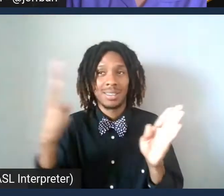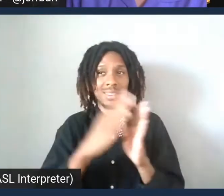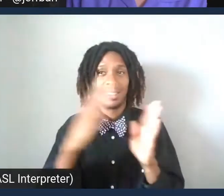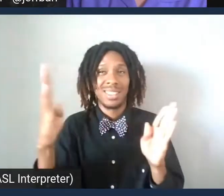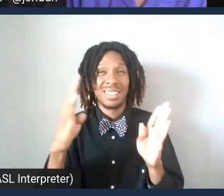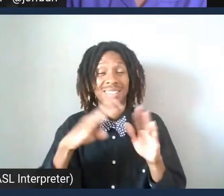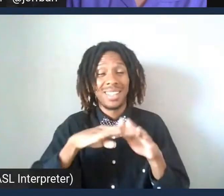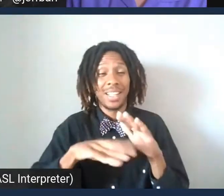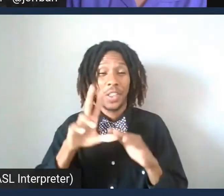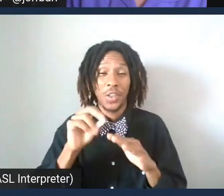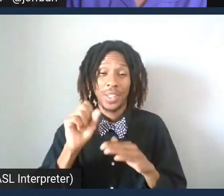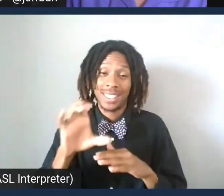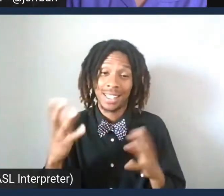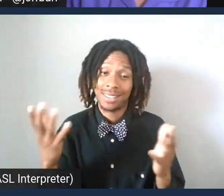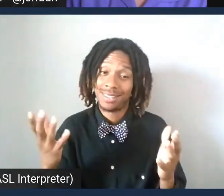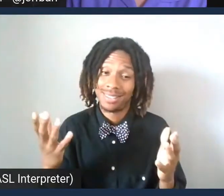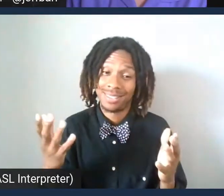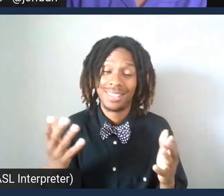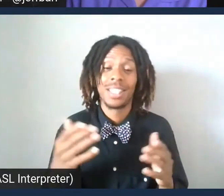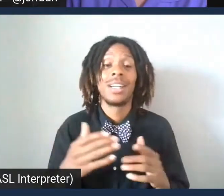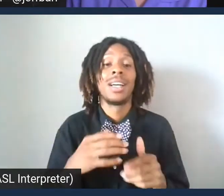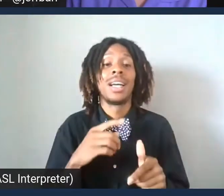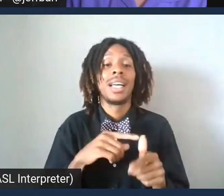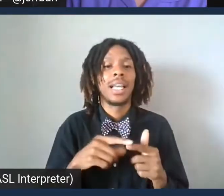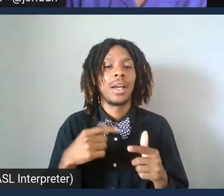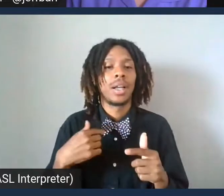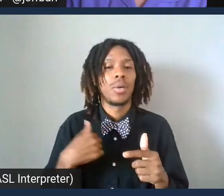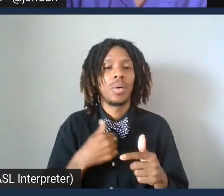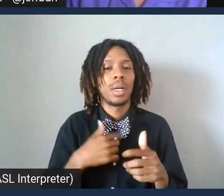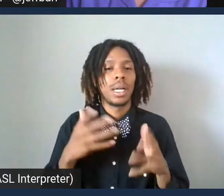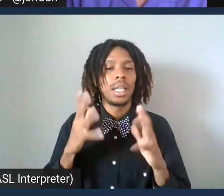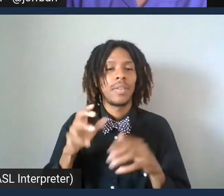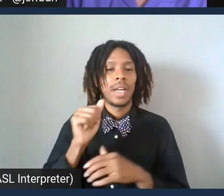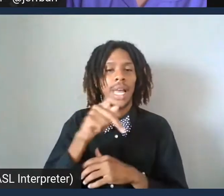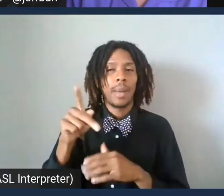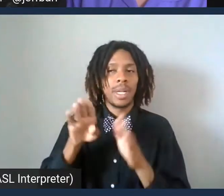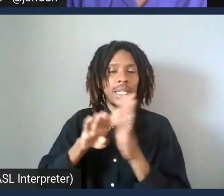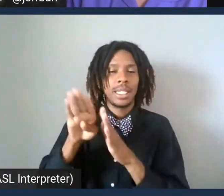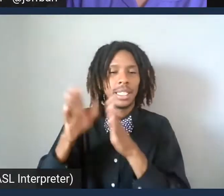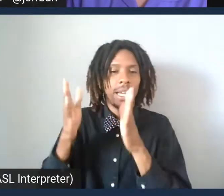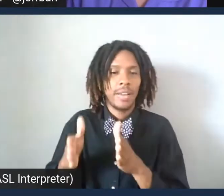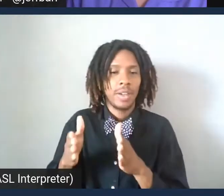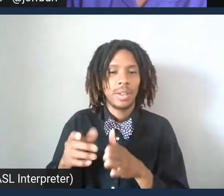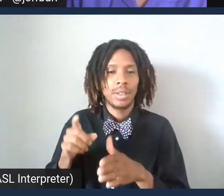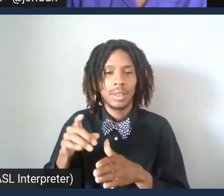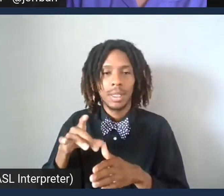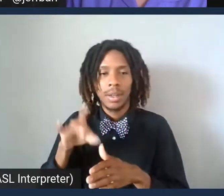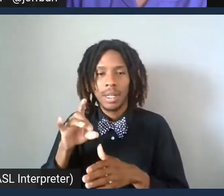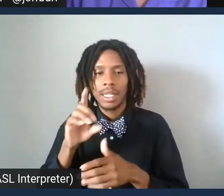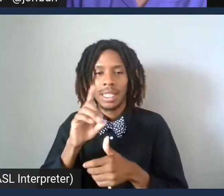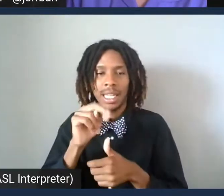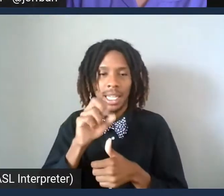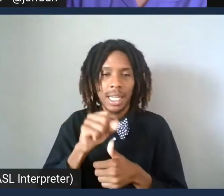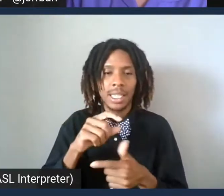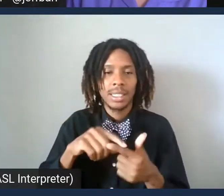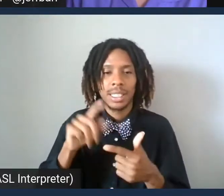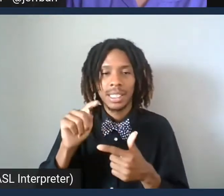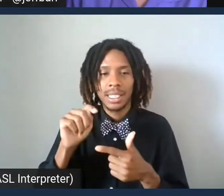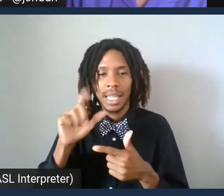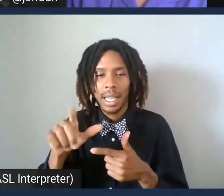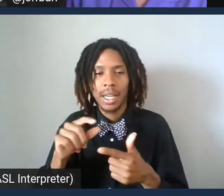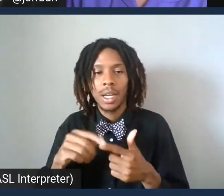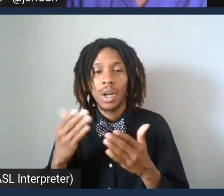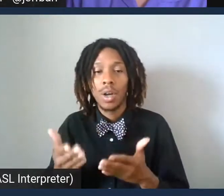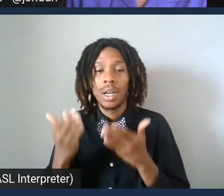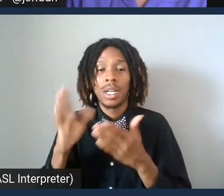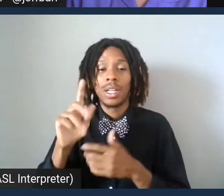seconds. But then we leave it to the application developers to define DNS TTL. We recommend that your